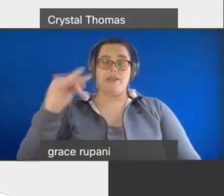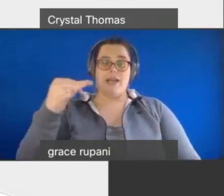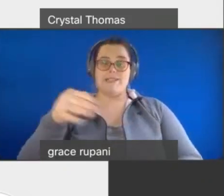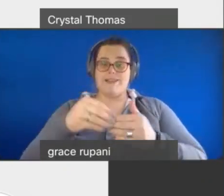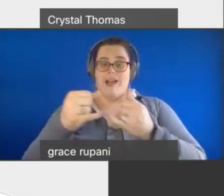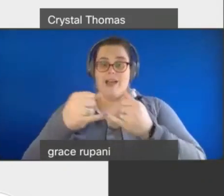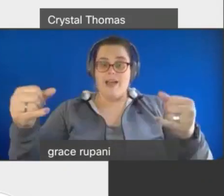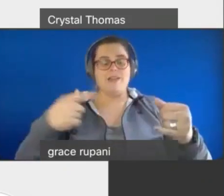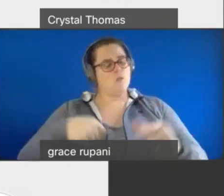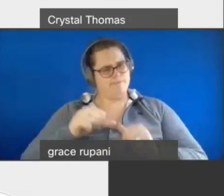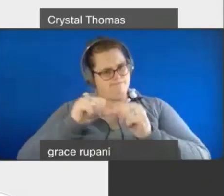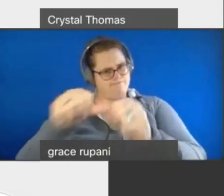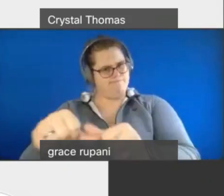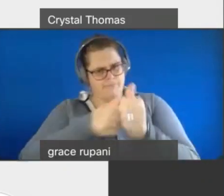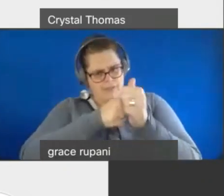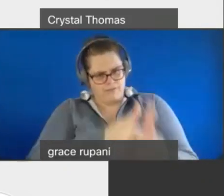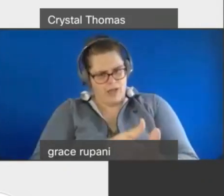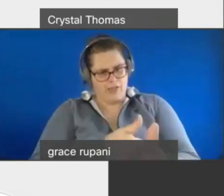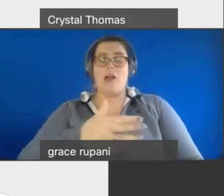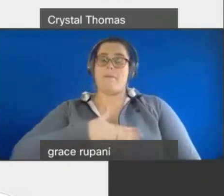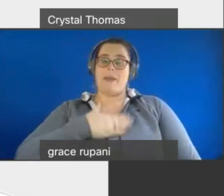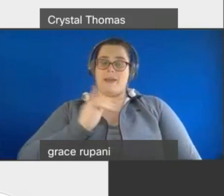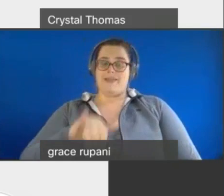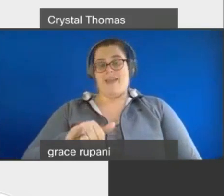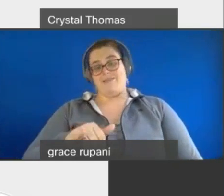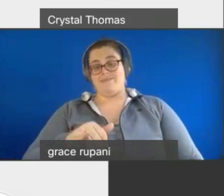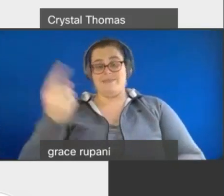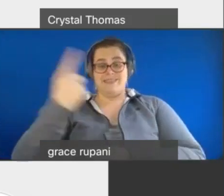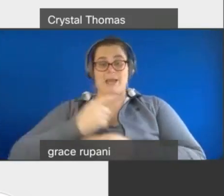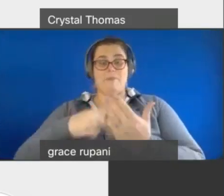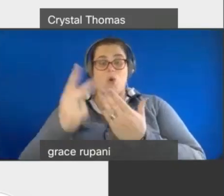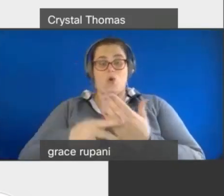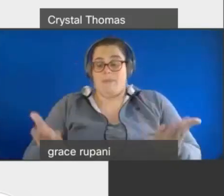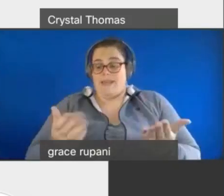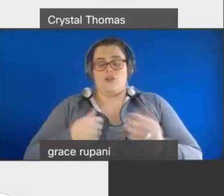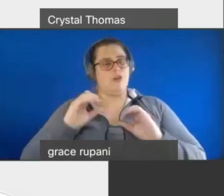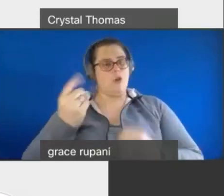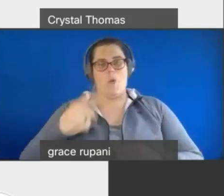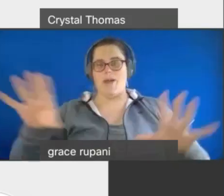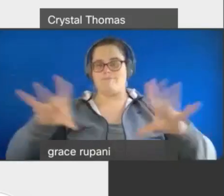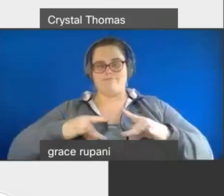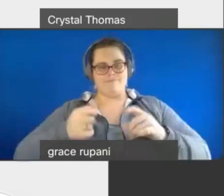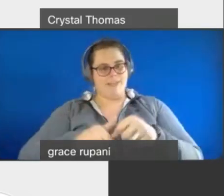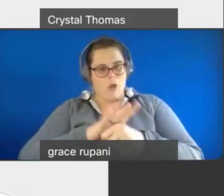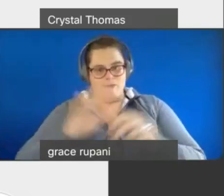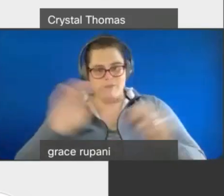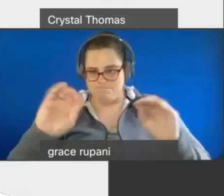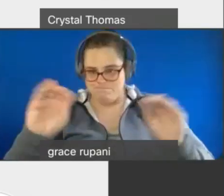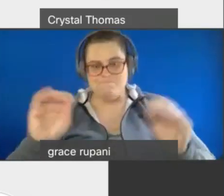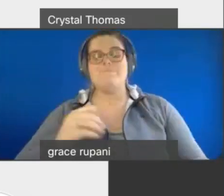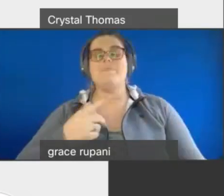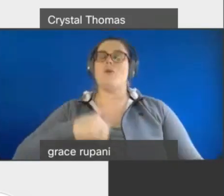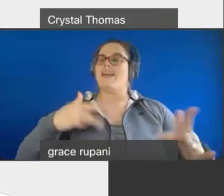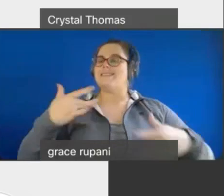report that nobody in the day program has had COVID-19. So we are excited and we're looking forward to